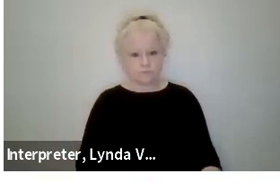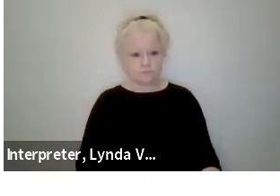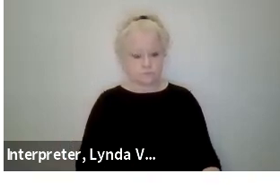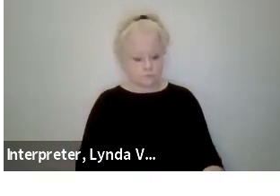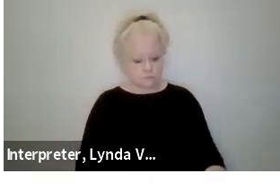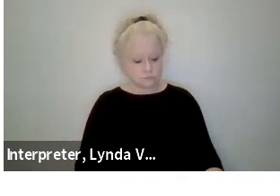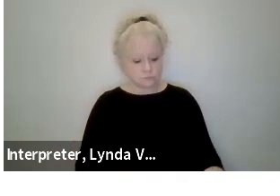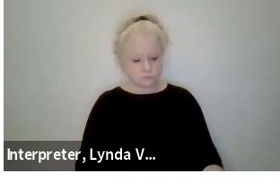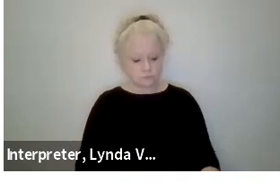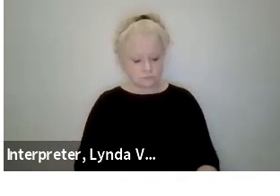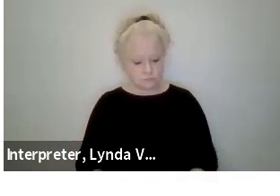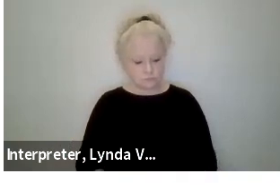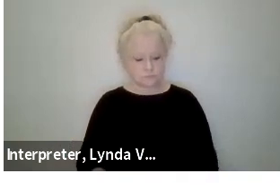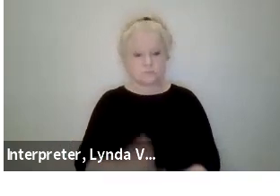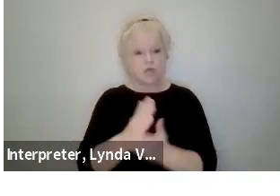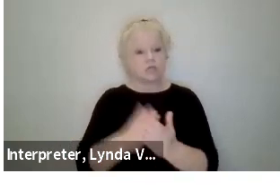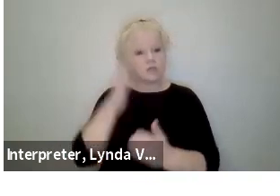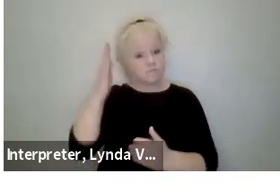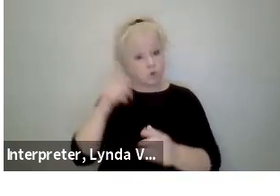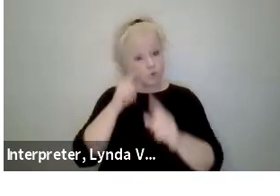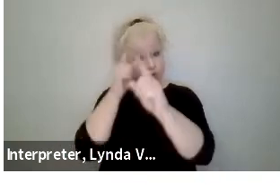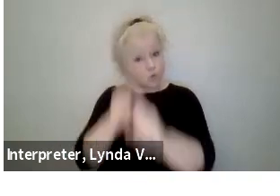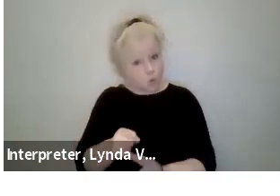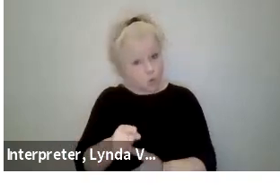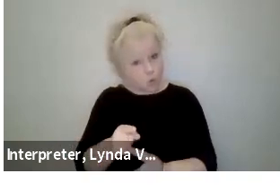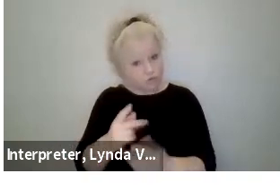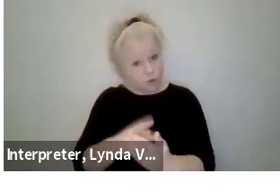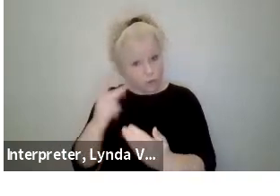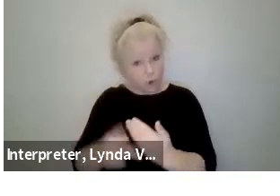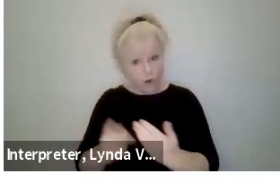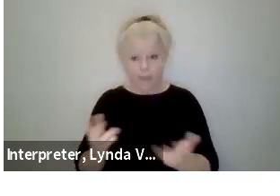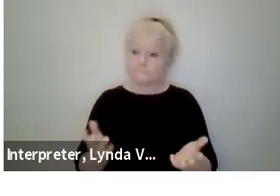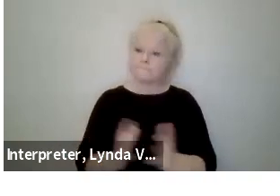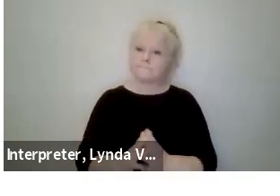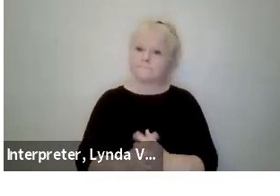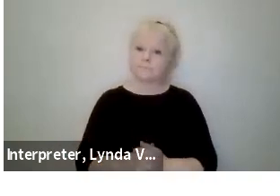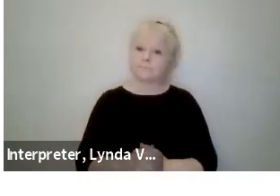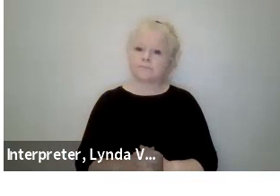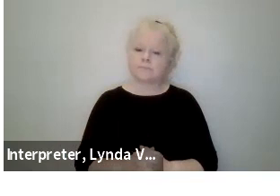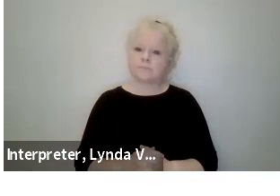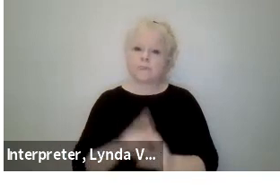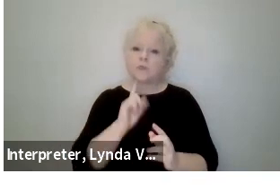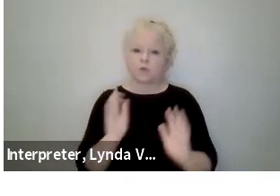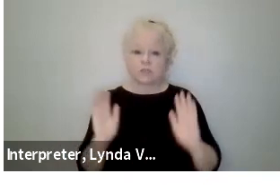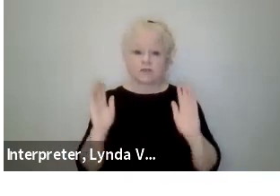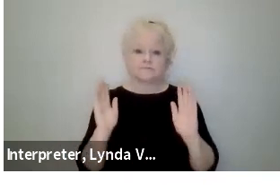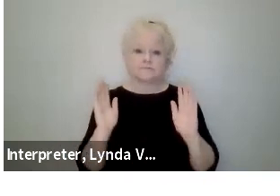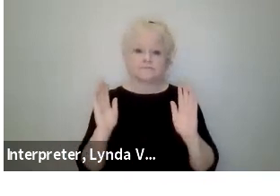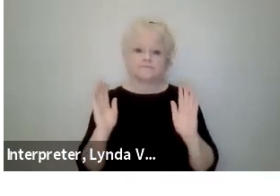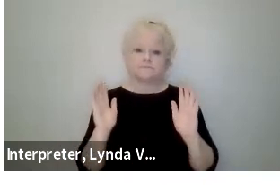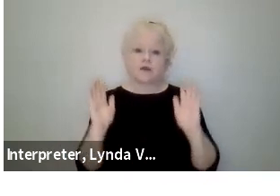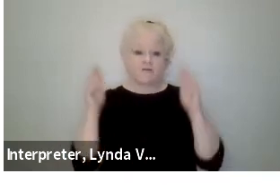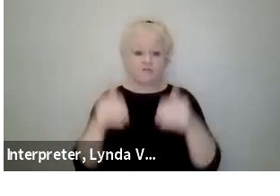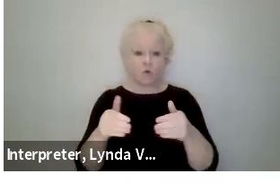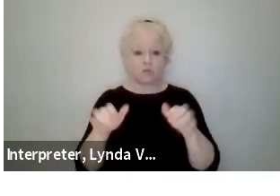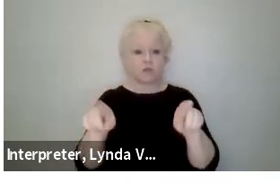So some of our future goals for the program are really going to be centered around the same idea,